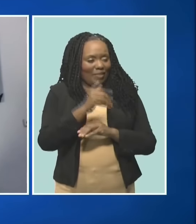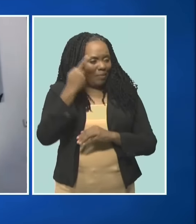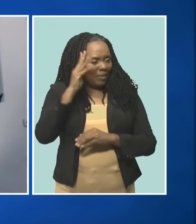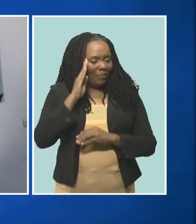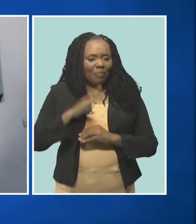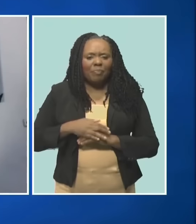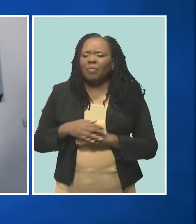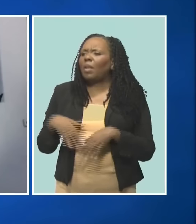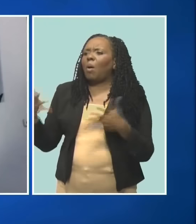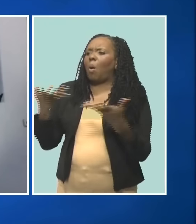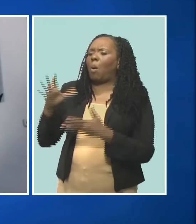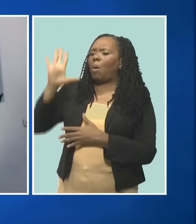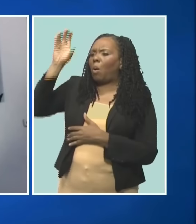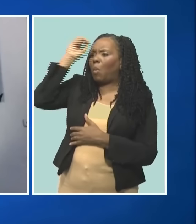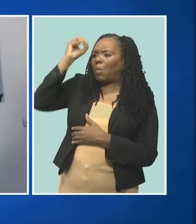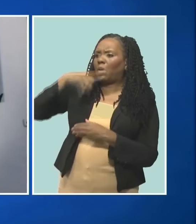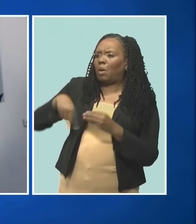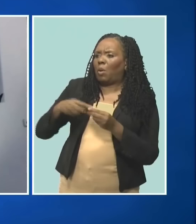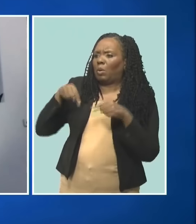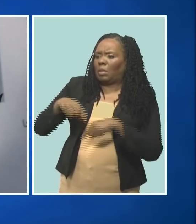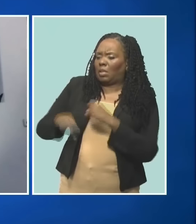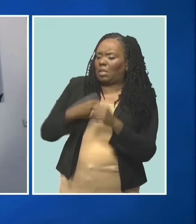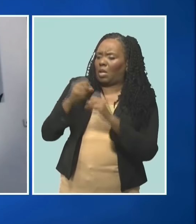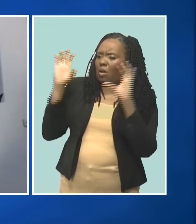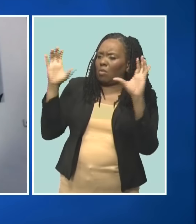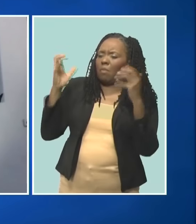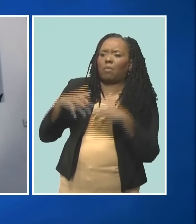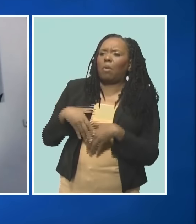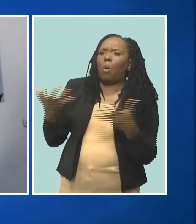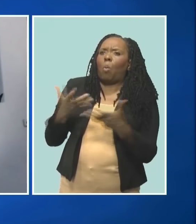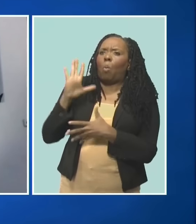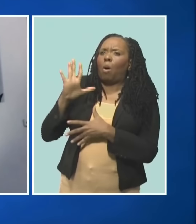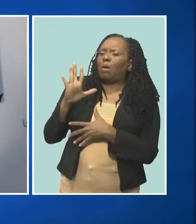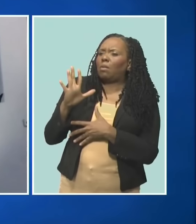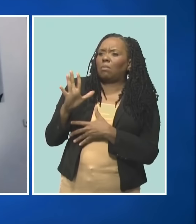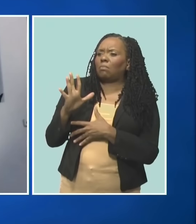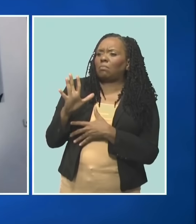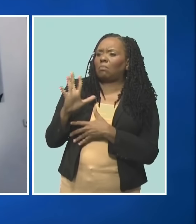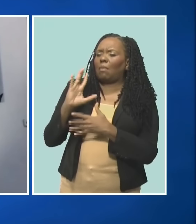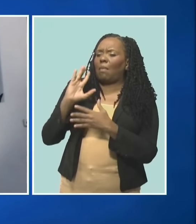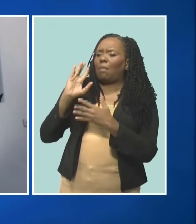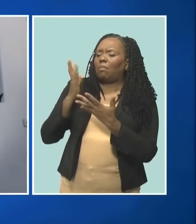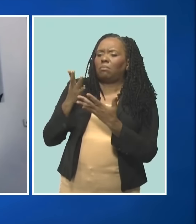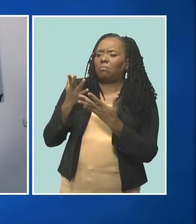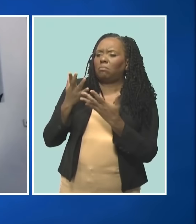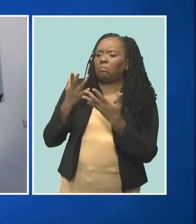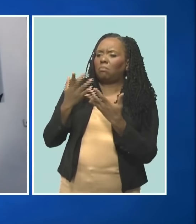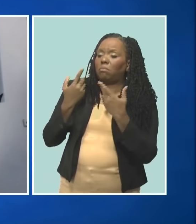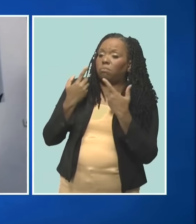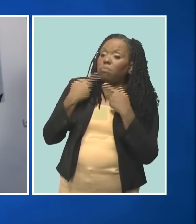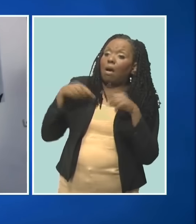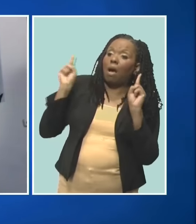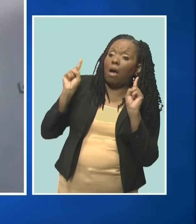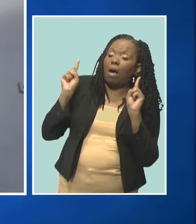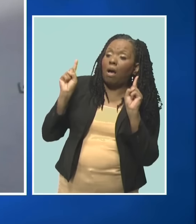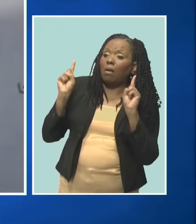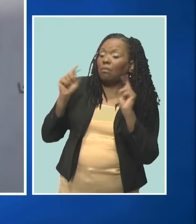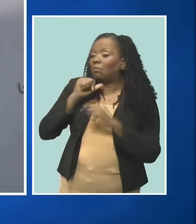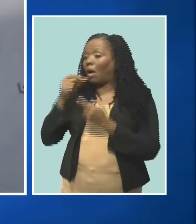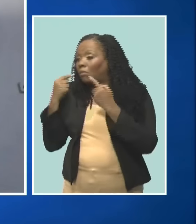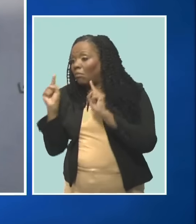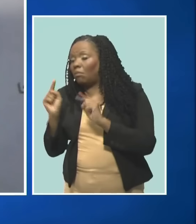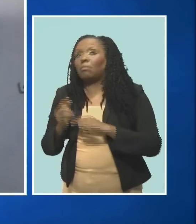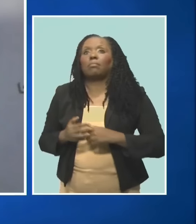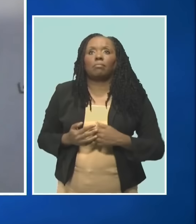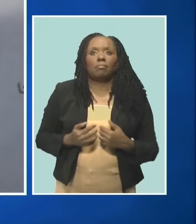overall opinion of this year's Cropover Festival? What generally are the highlights and some lowlights? Okay. And